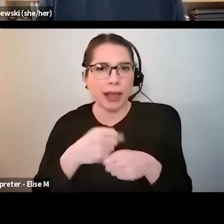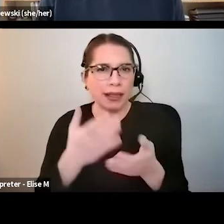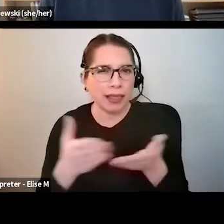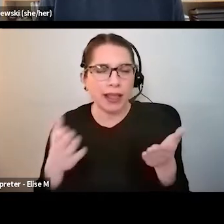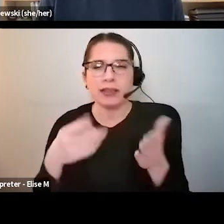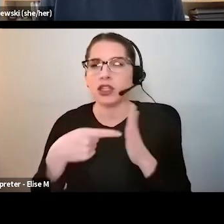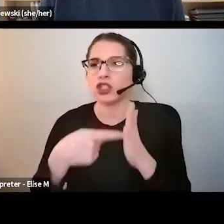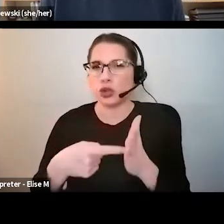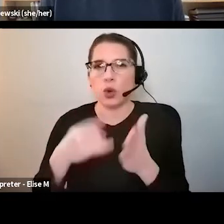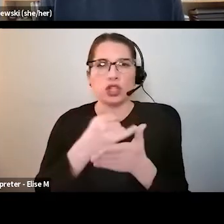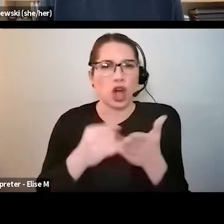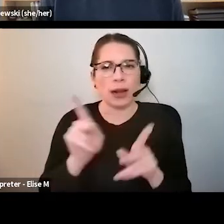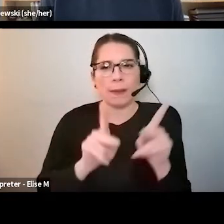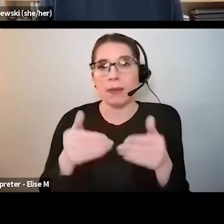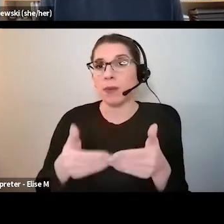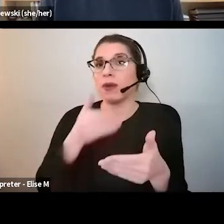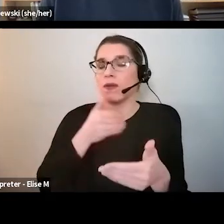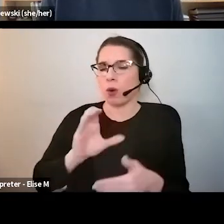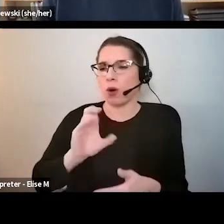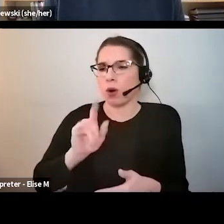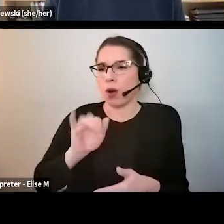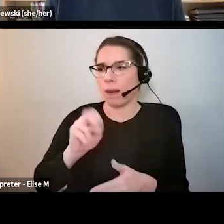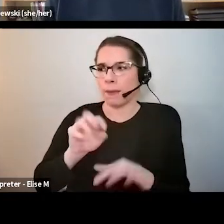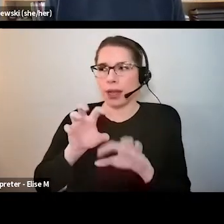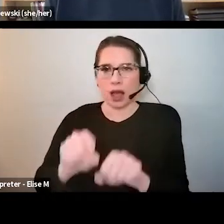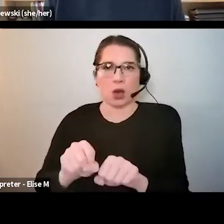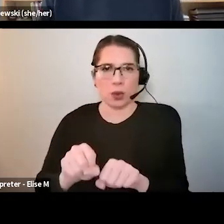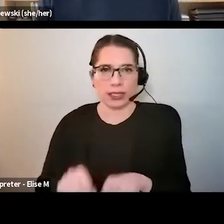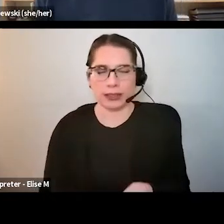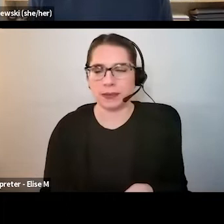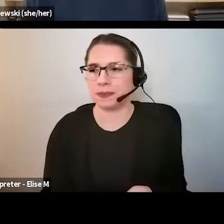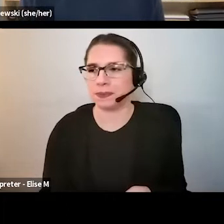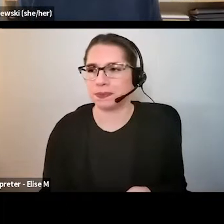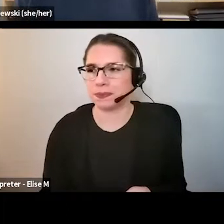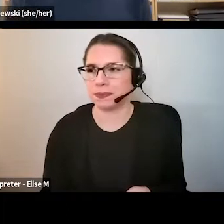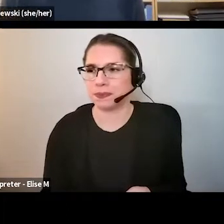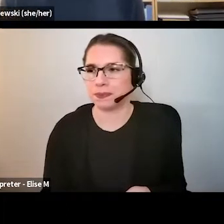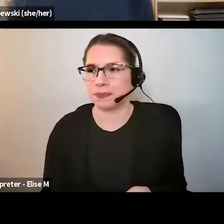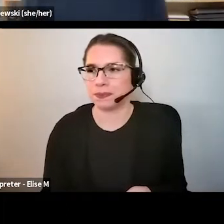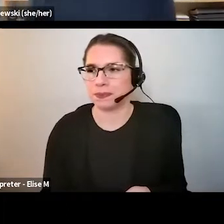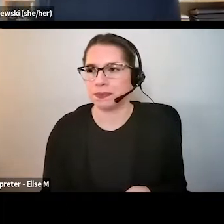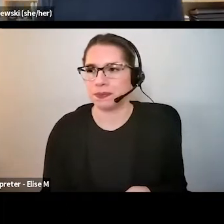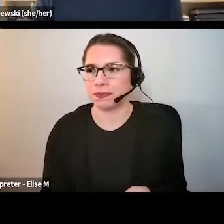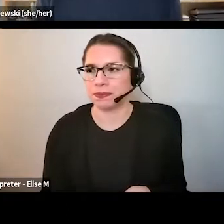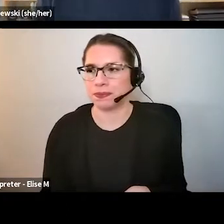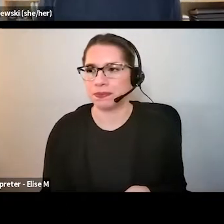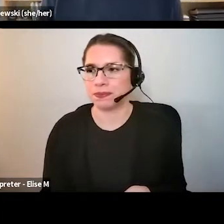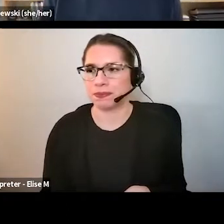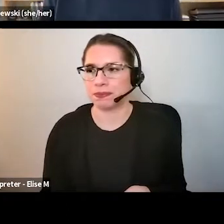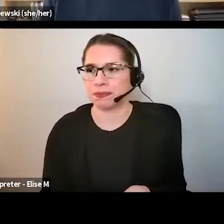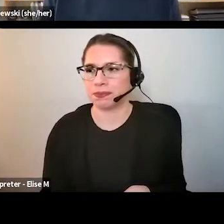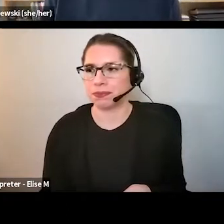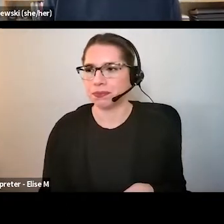before the Columbian conquest. Mexican modernist artists were activists